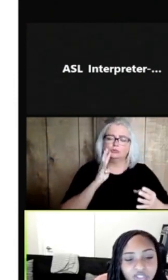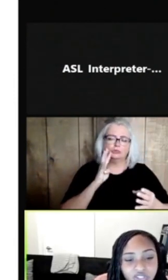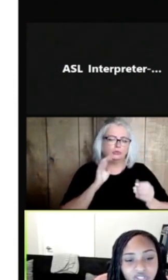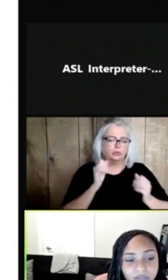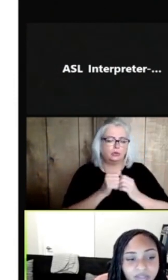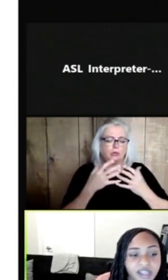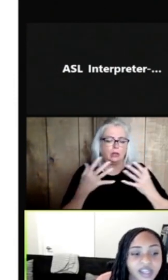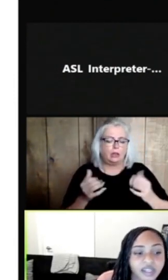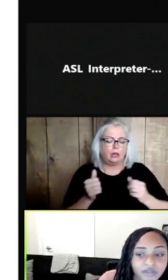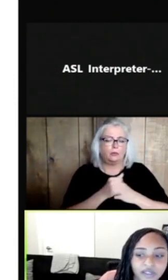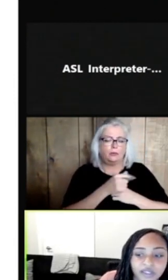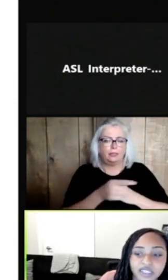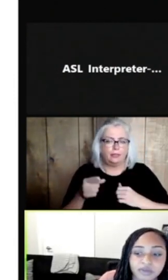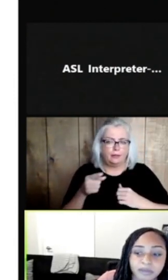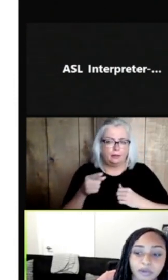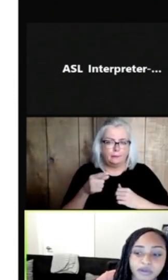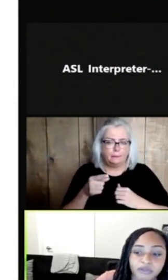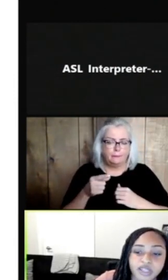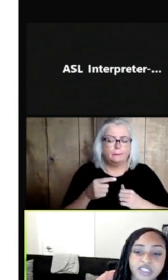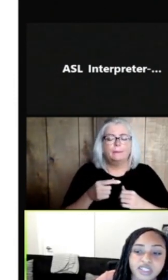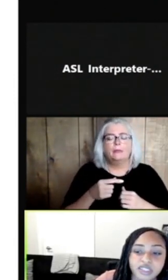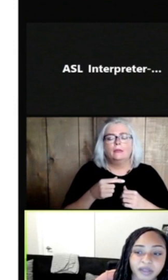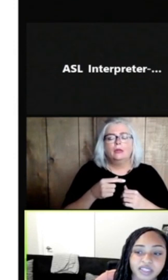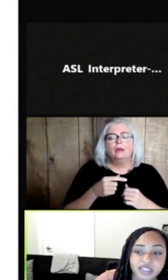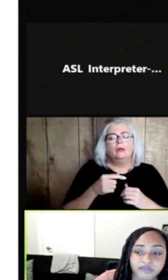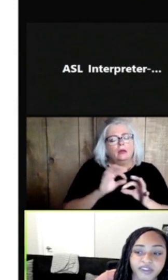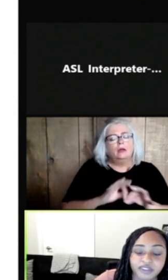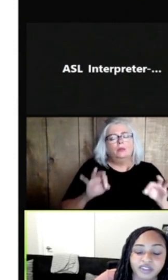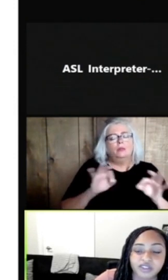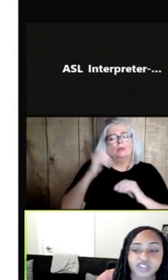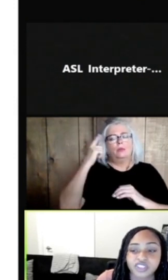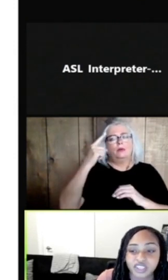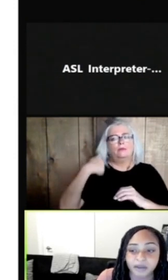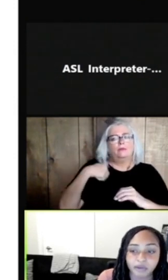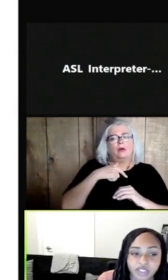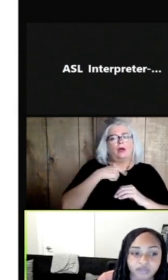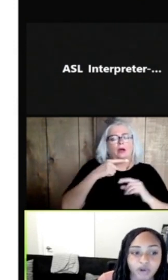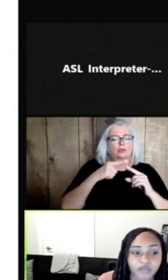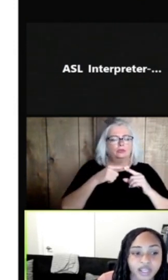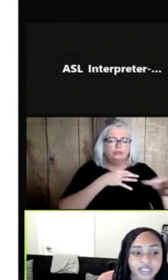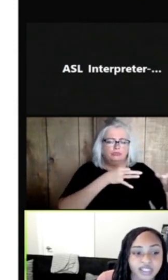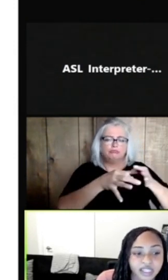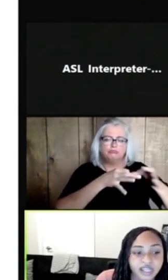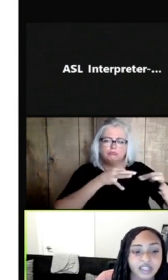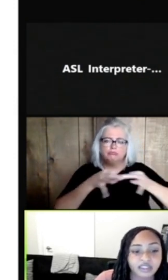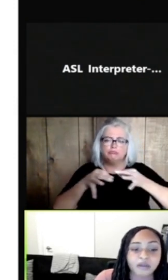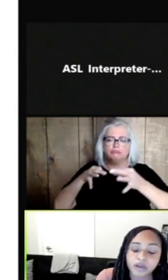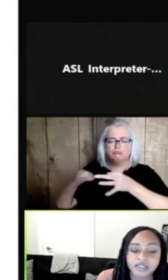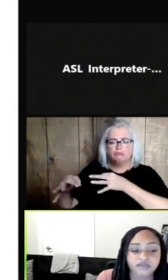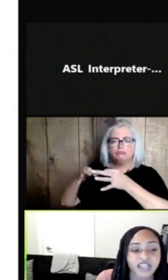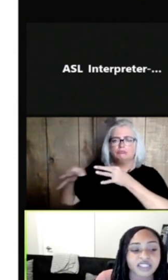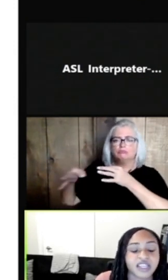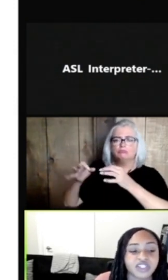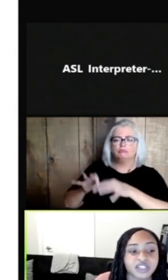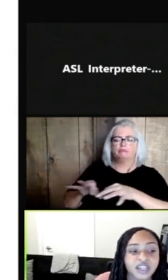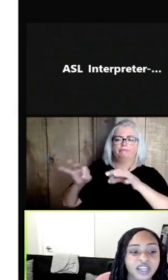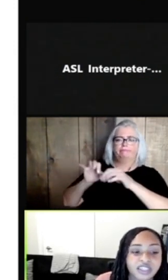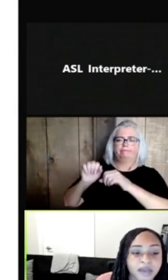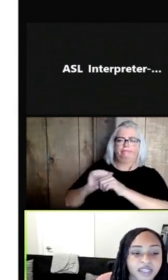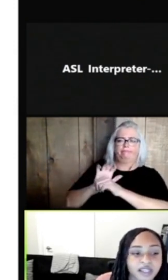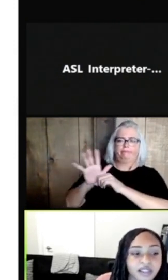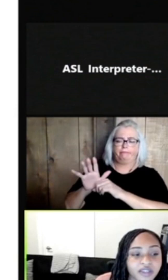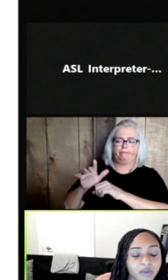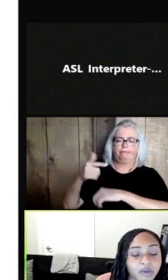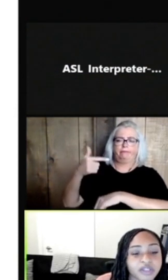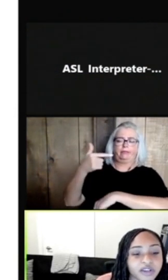standing relationships. Nevertheless, it was important for us to explain to the faith leaders just the importance of COVID-19, the importance of the vaccination, and